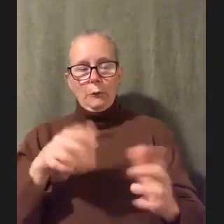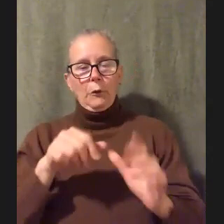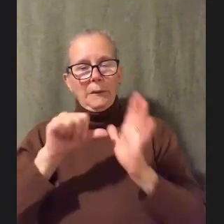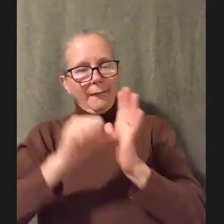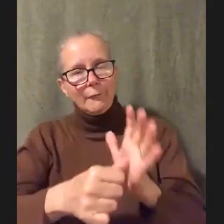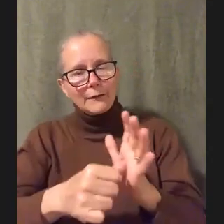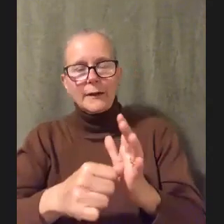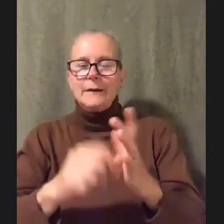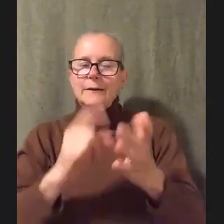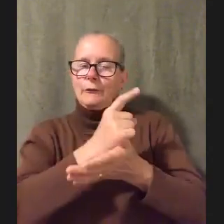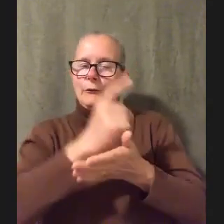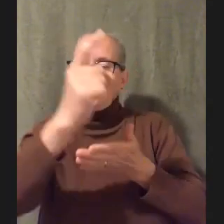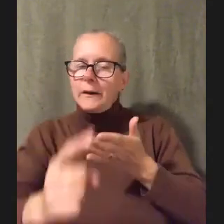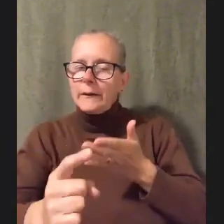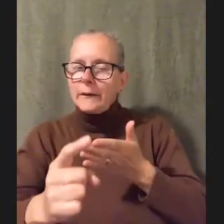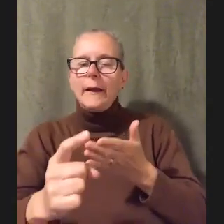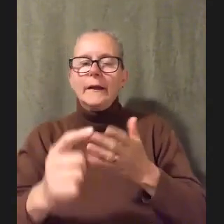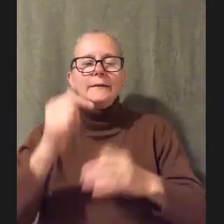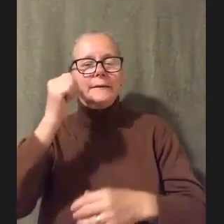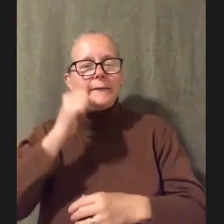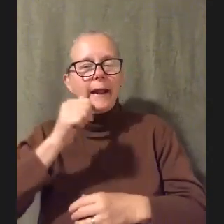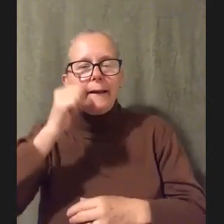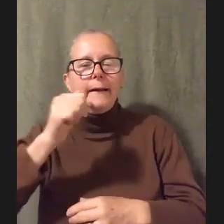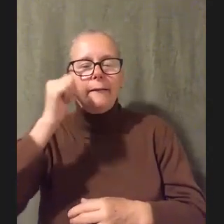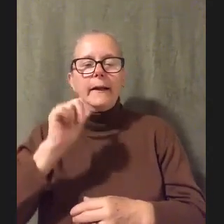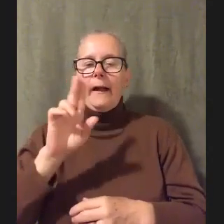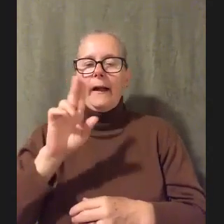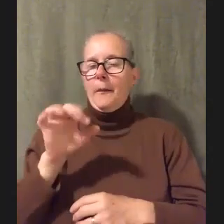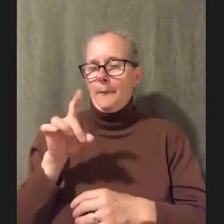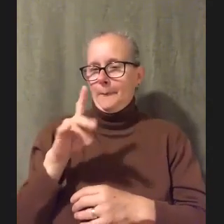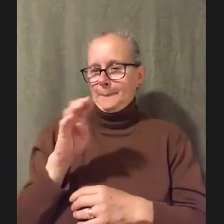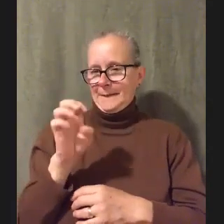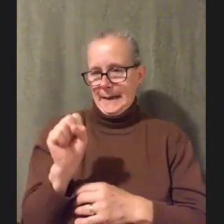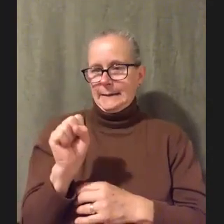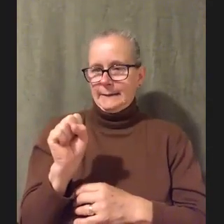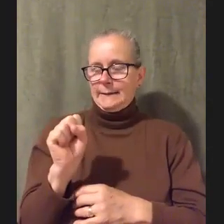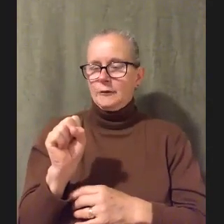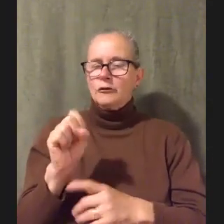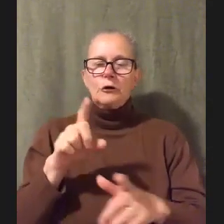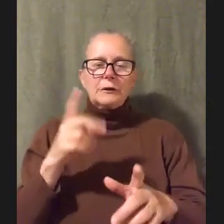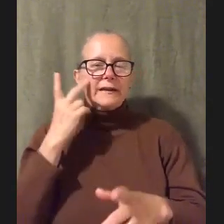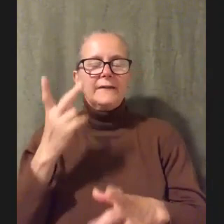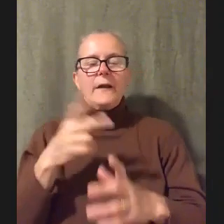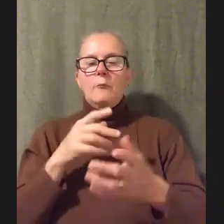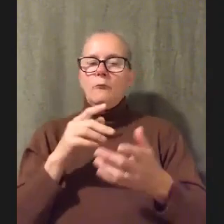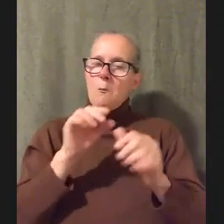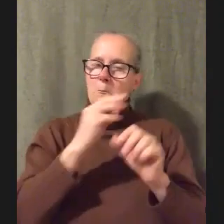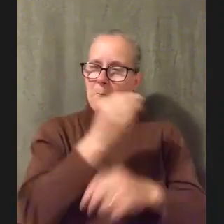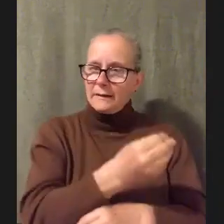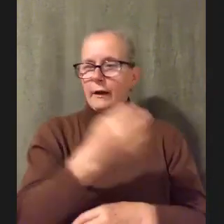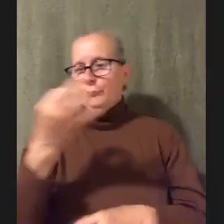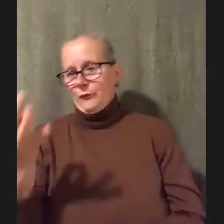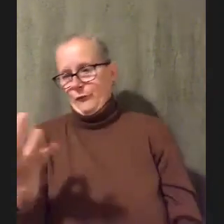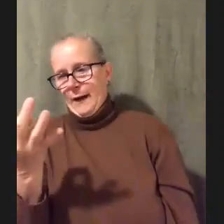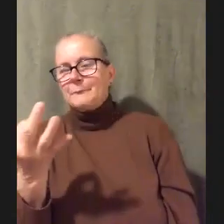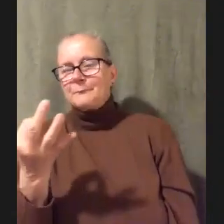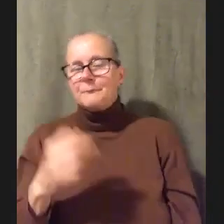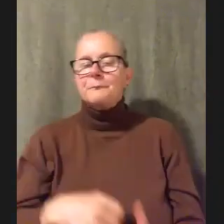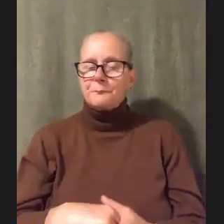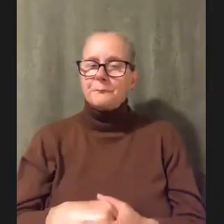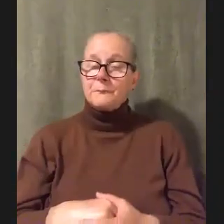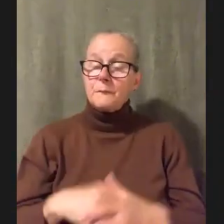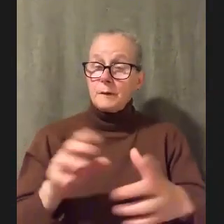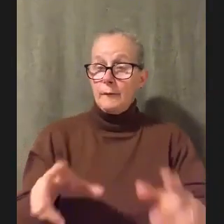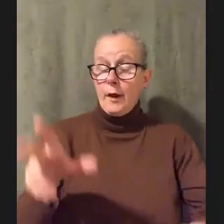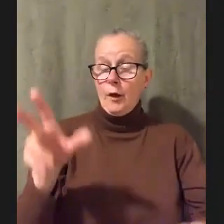those weekend daily case updates, but you'll continue to see them Monday through Friday. As we've heard